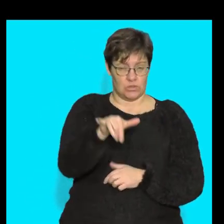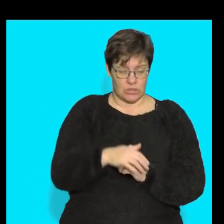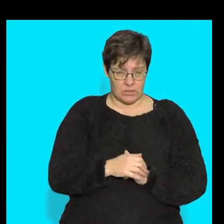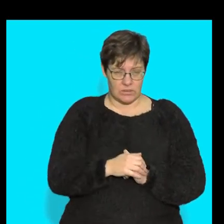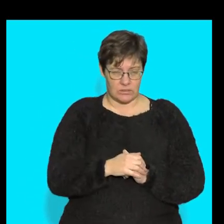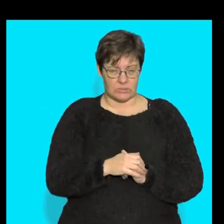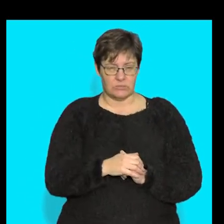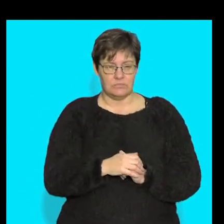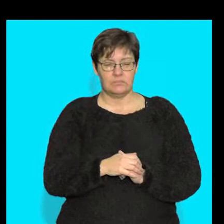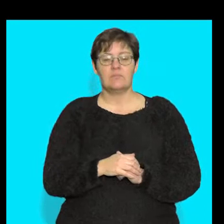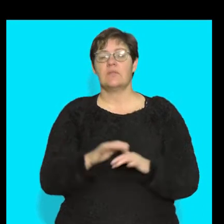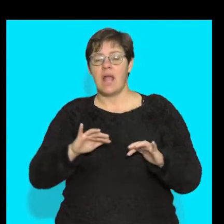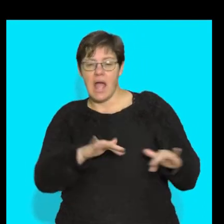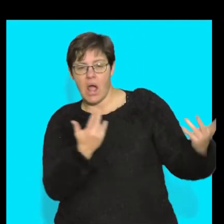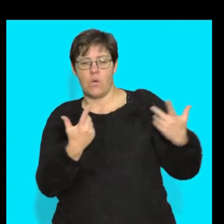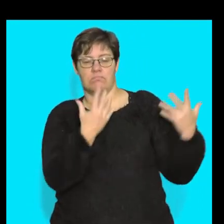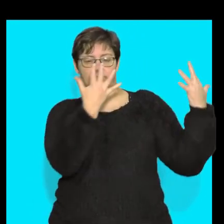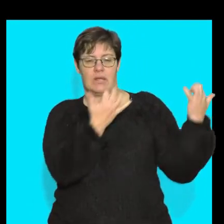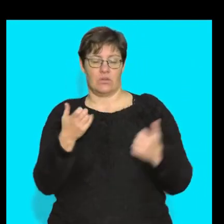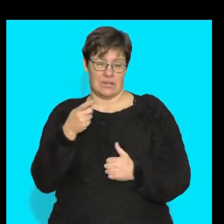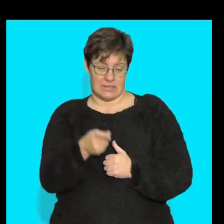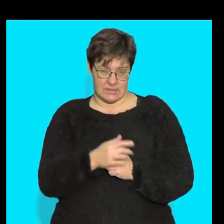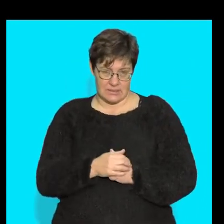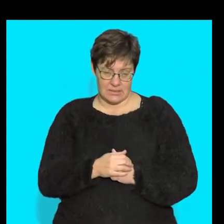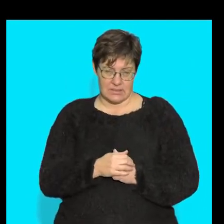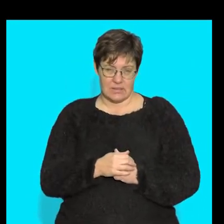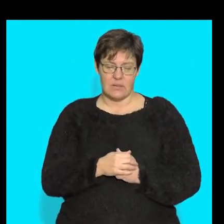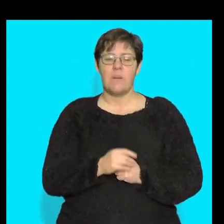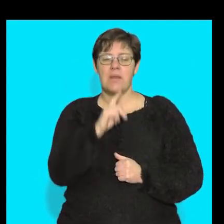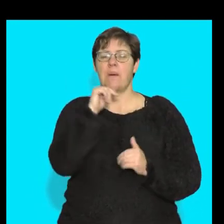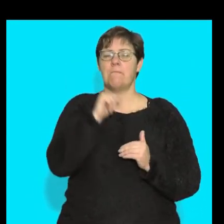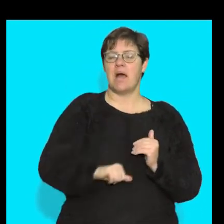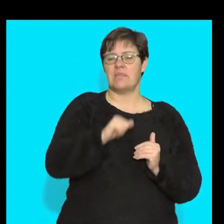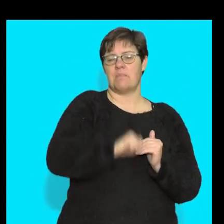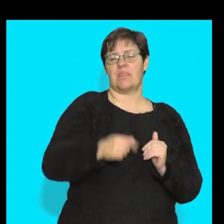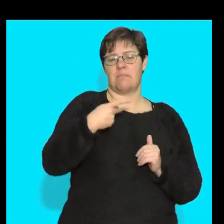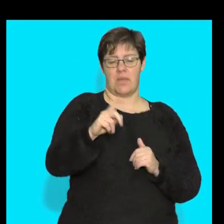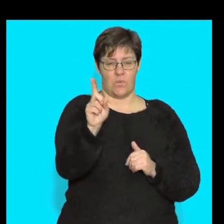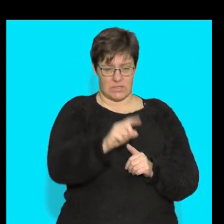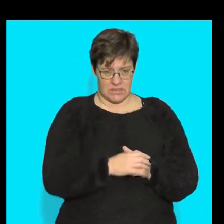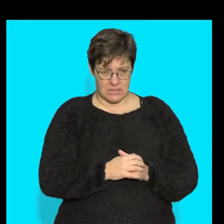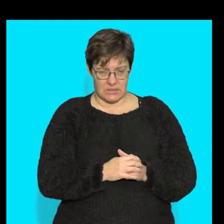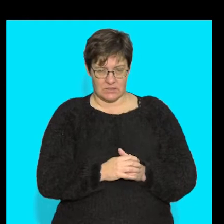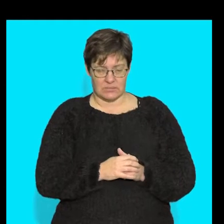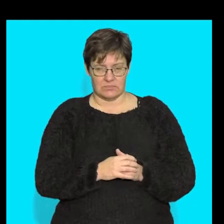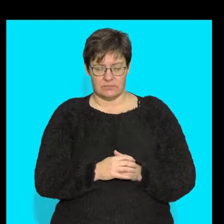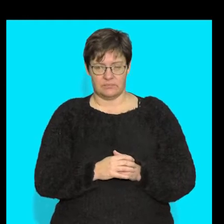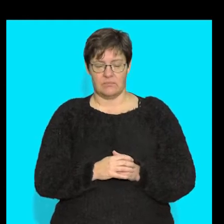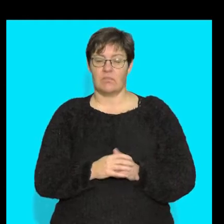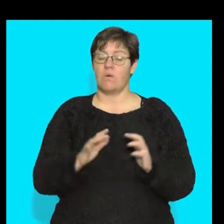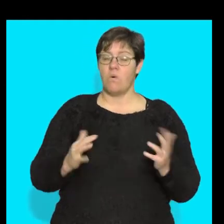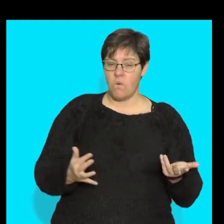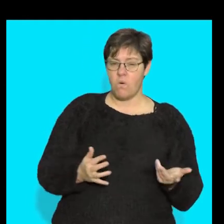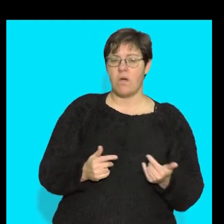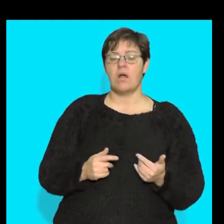means how to go about calculating in terms of what is the monthly payment that this person is going to pay,